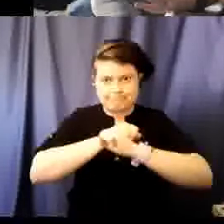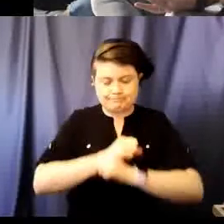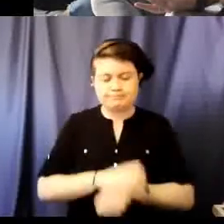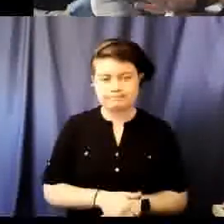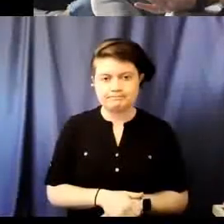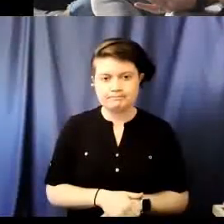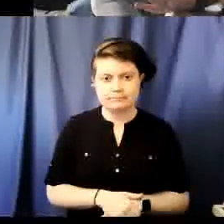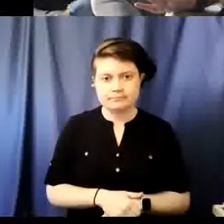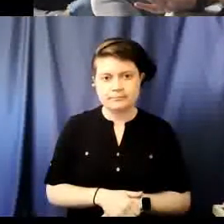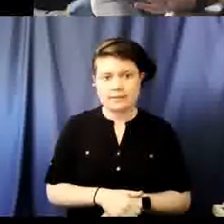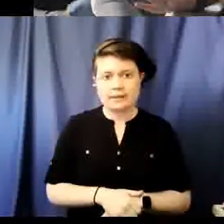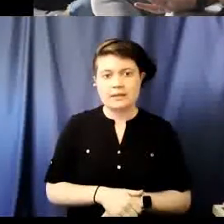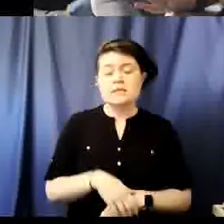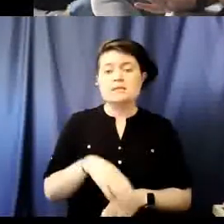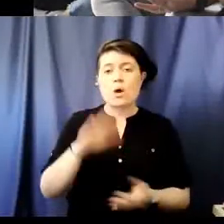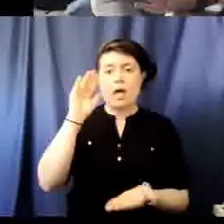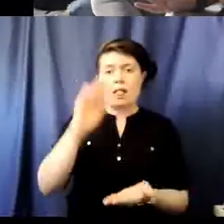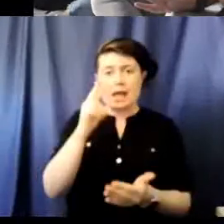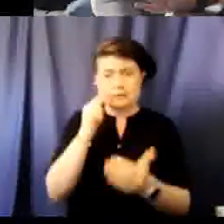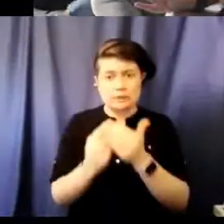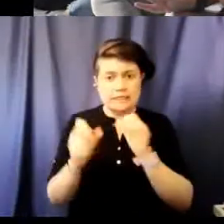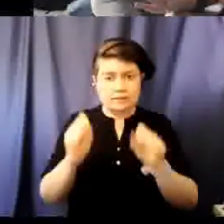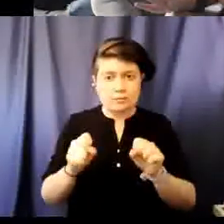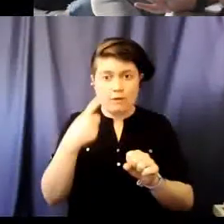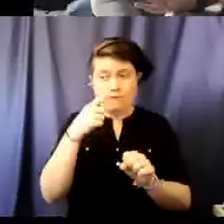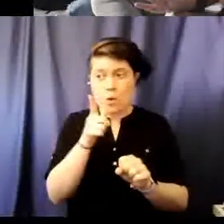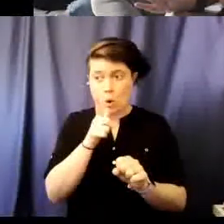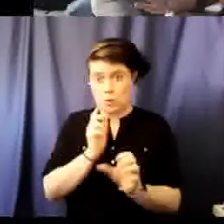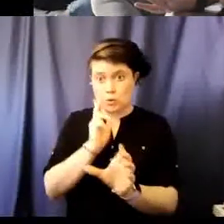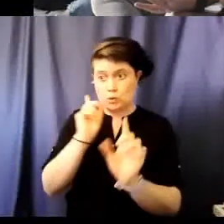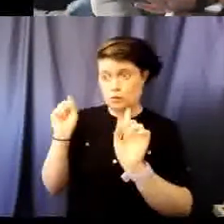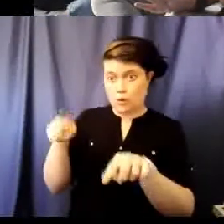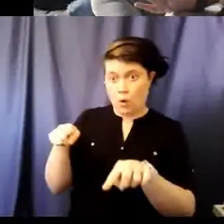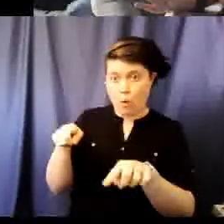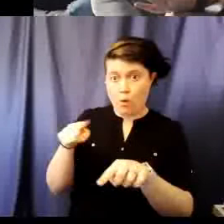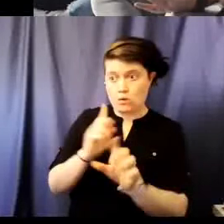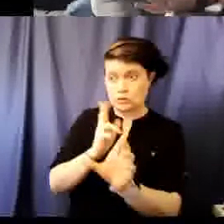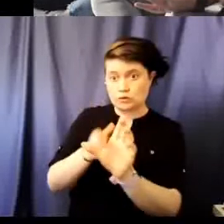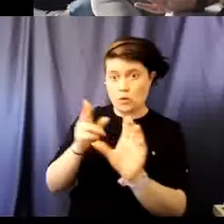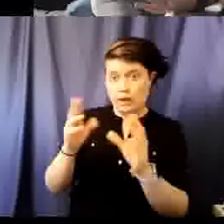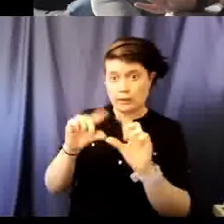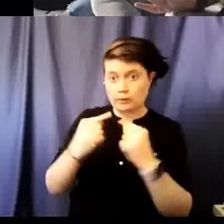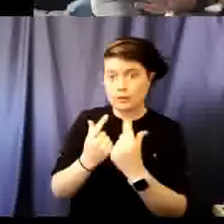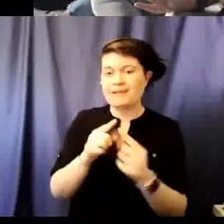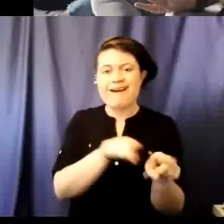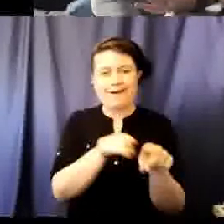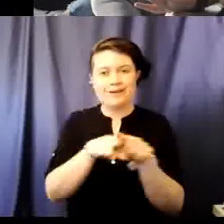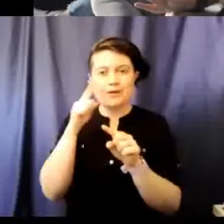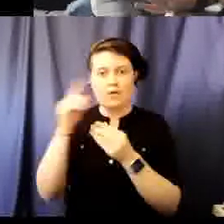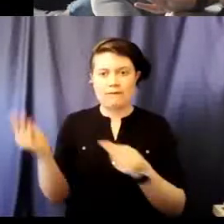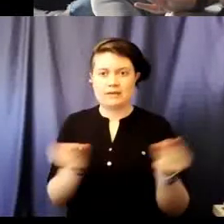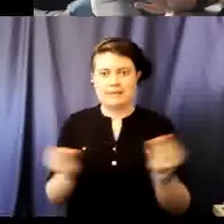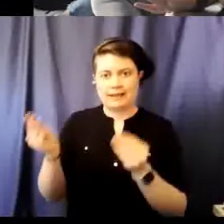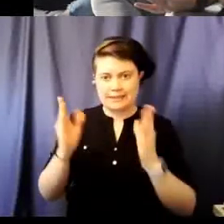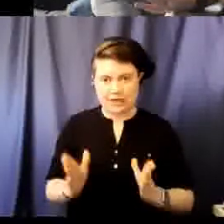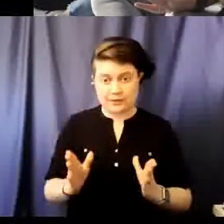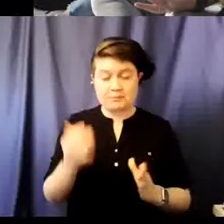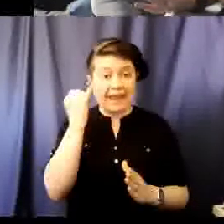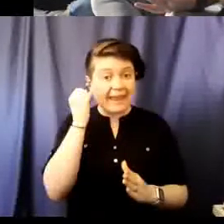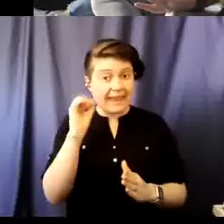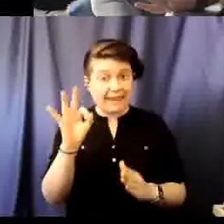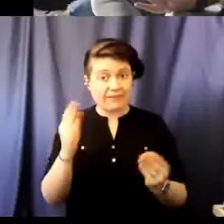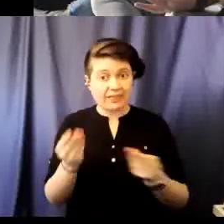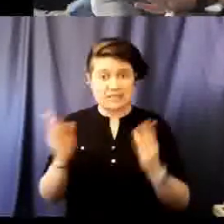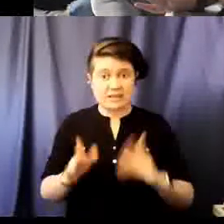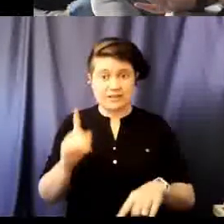Not only is this group less predictable for the attendees, but for the facilitators as well. If facilitators aren't able to screen